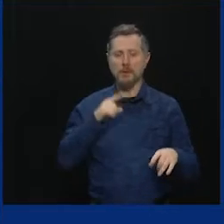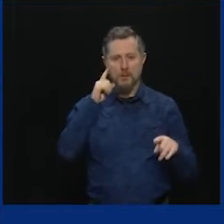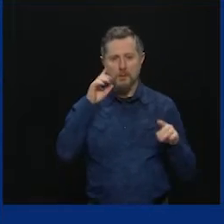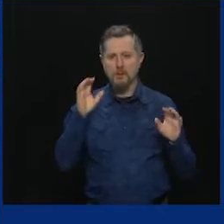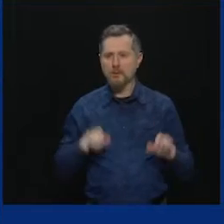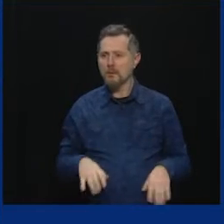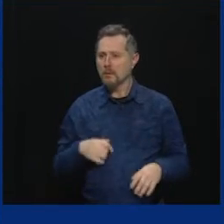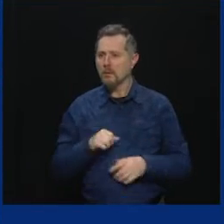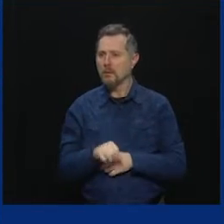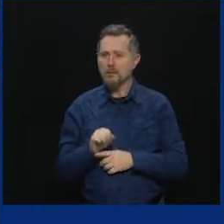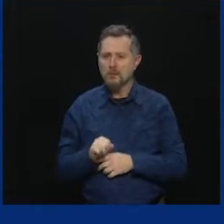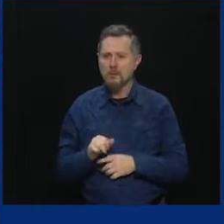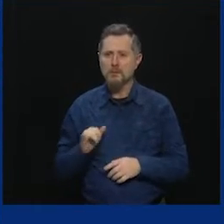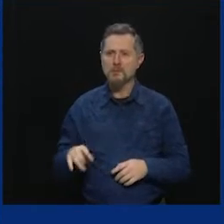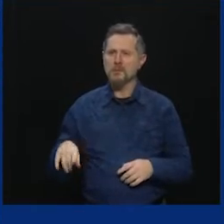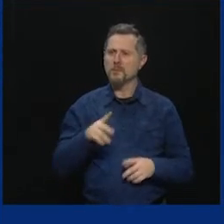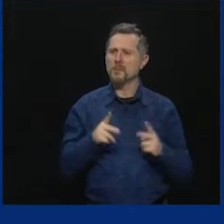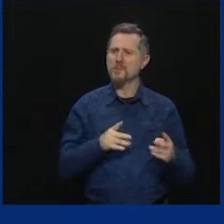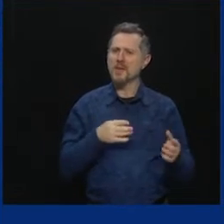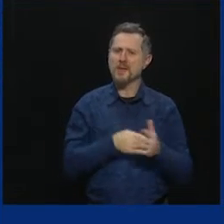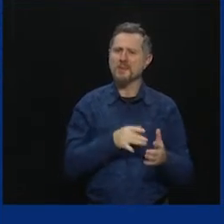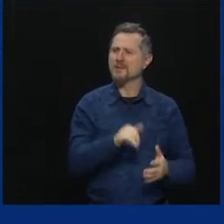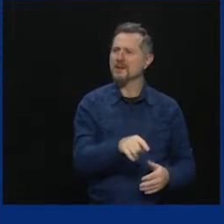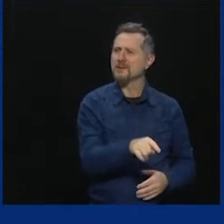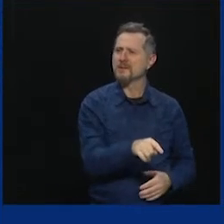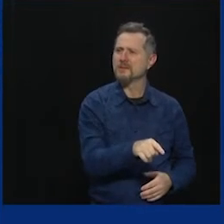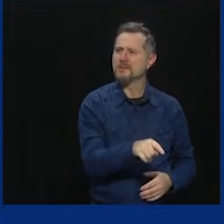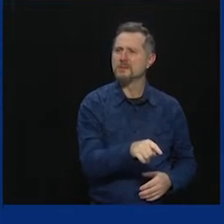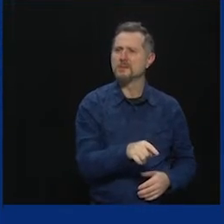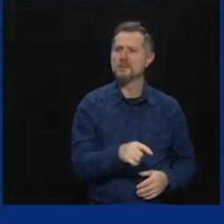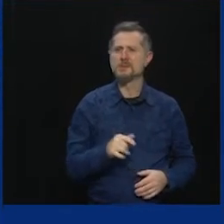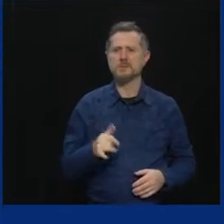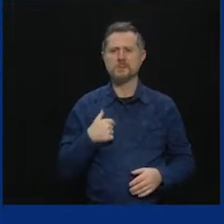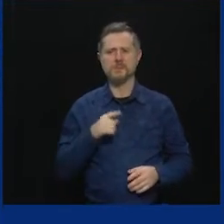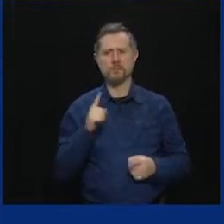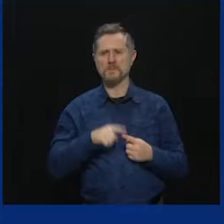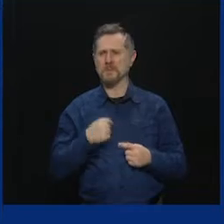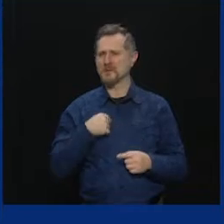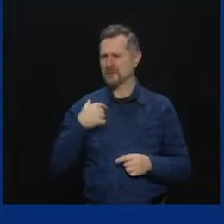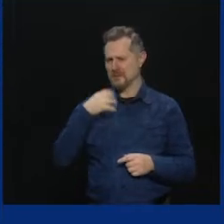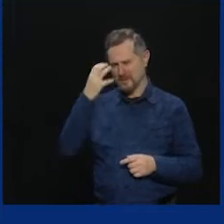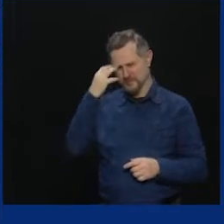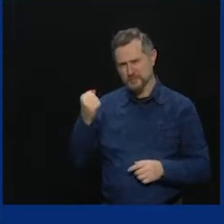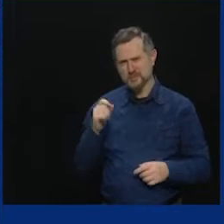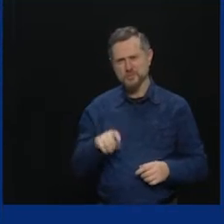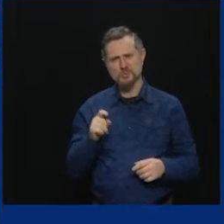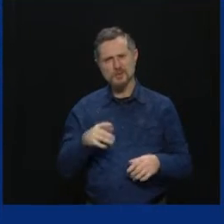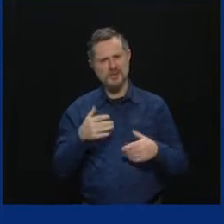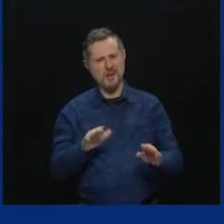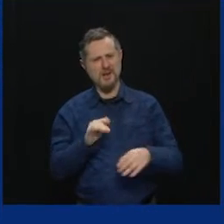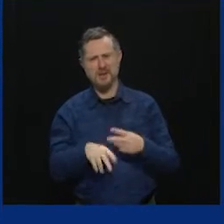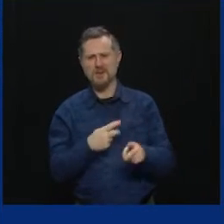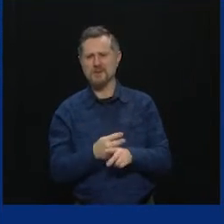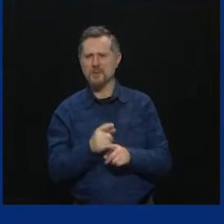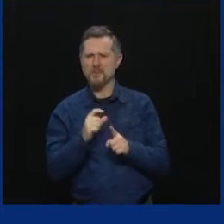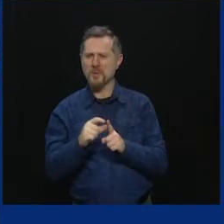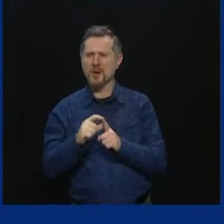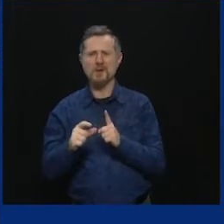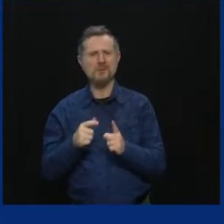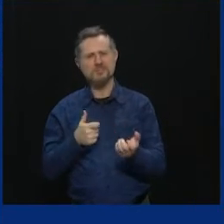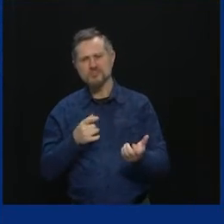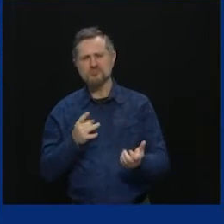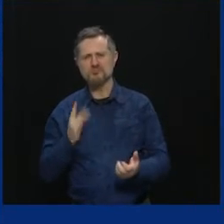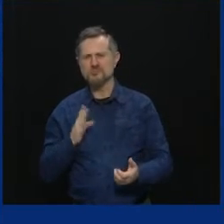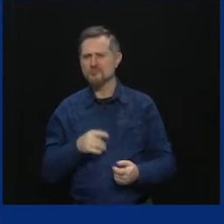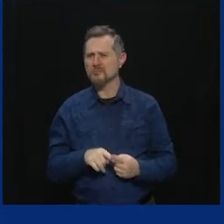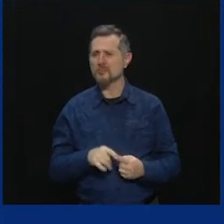that there was even opposition to this back at a time when it was the most common sense reform we could think of. So since that time,